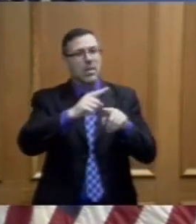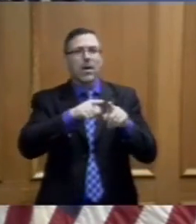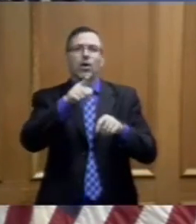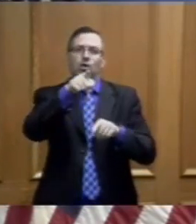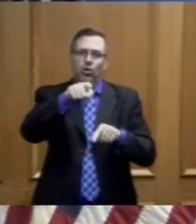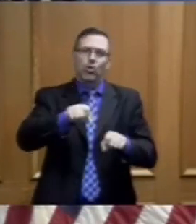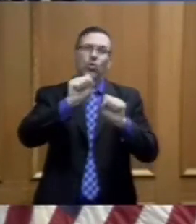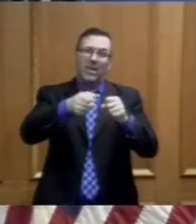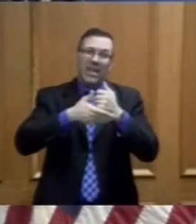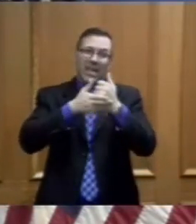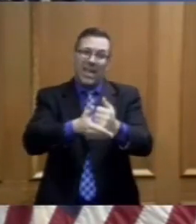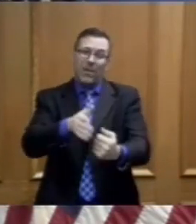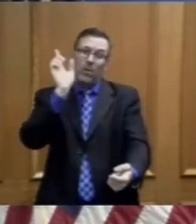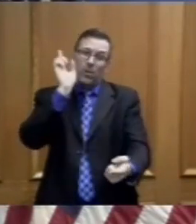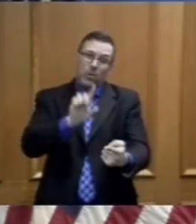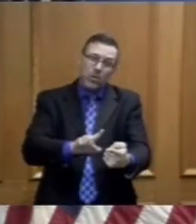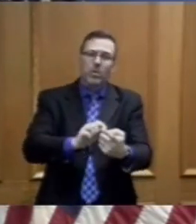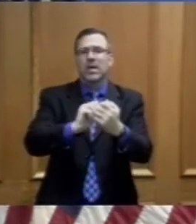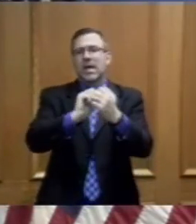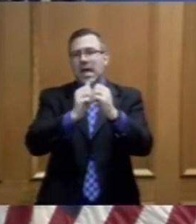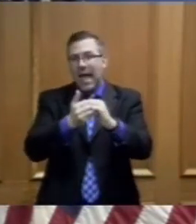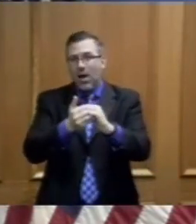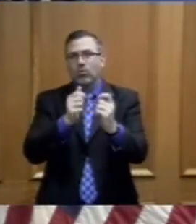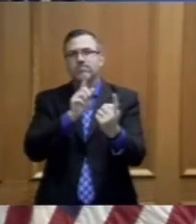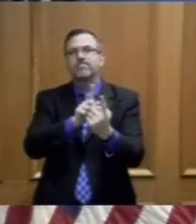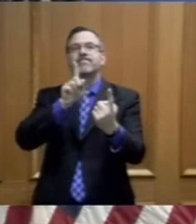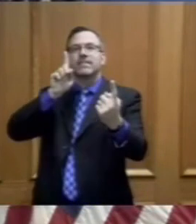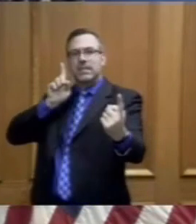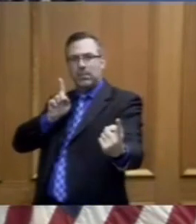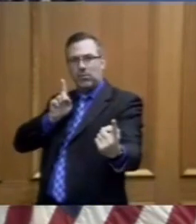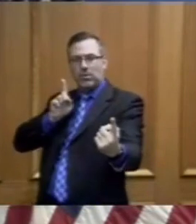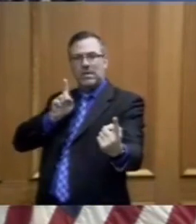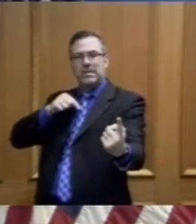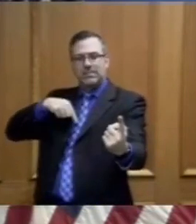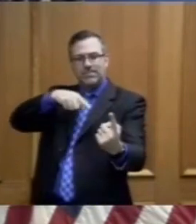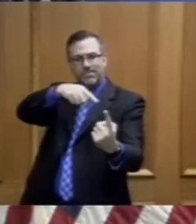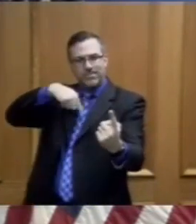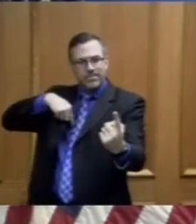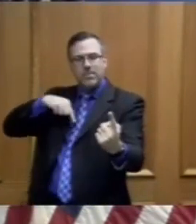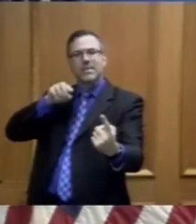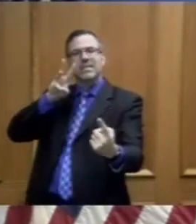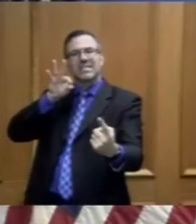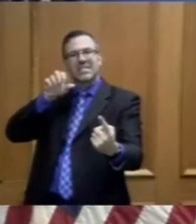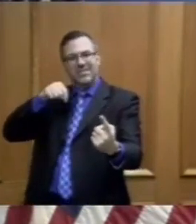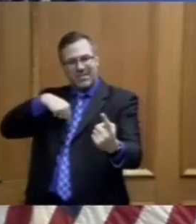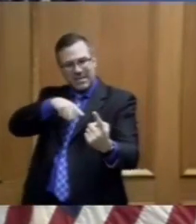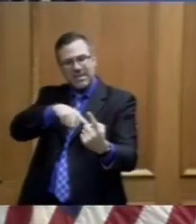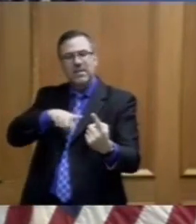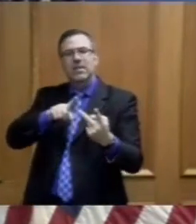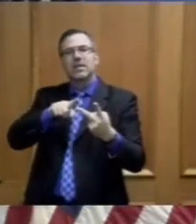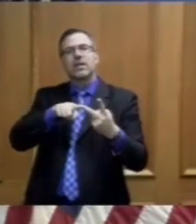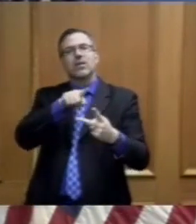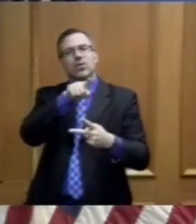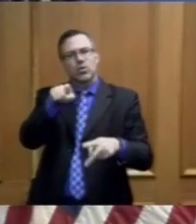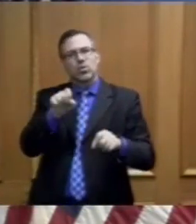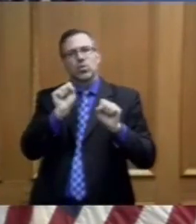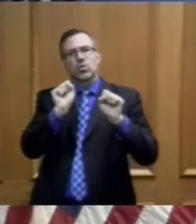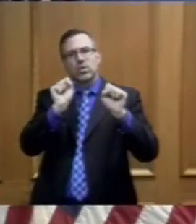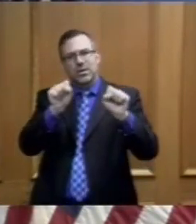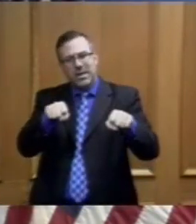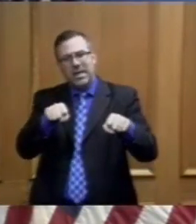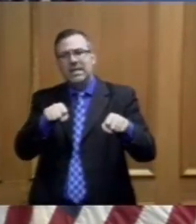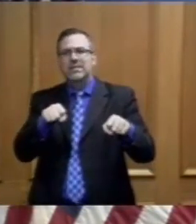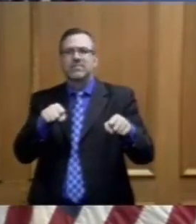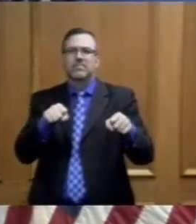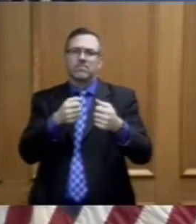We can choose to separate. We can choose social distancing. We can choose to adhere to the guidelines and to